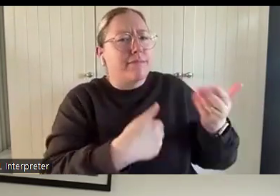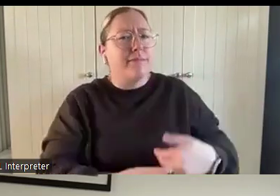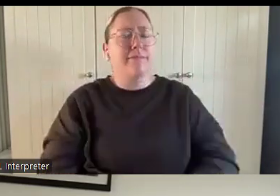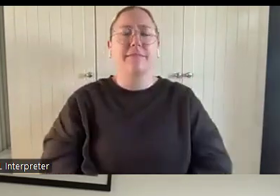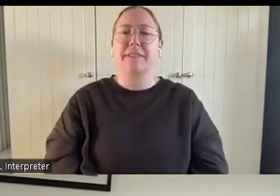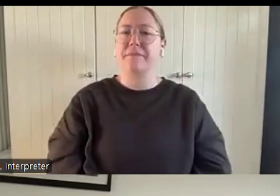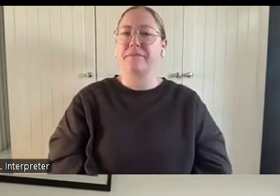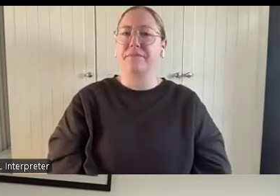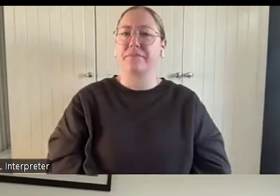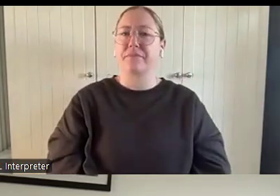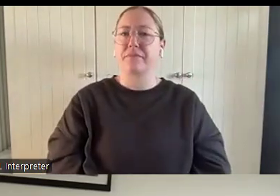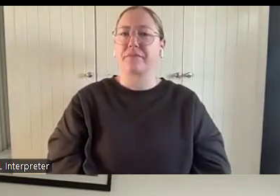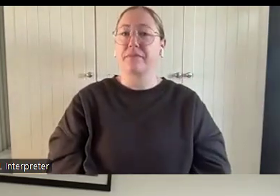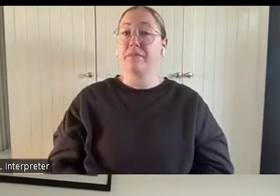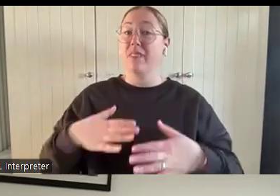For me,